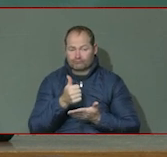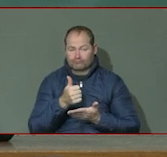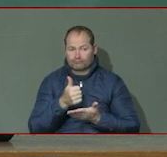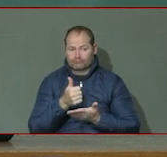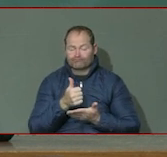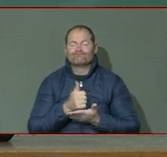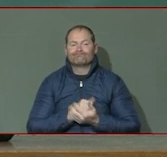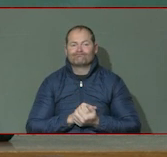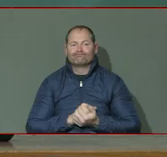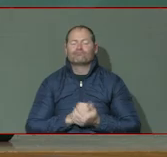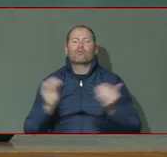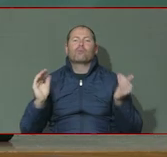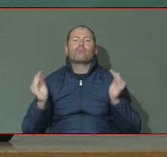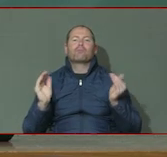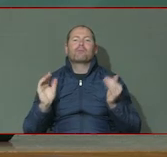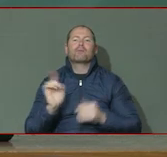With what do we compare that?